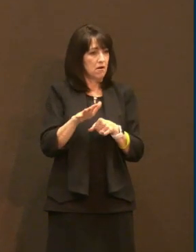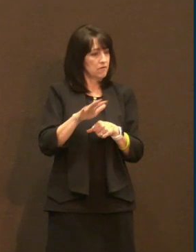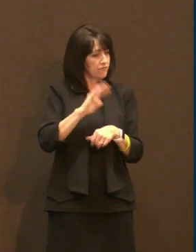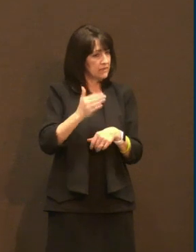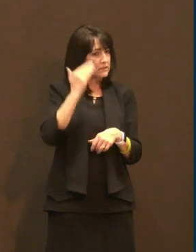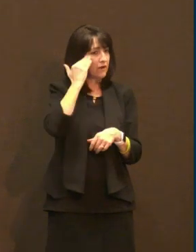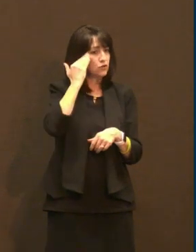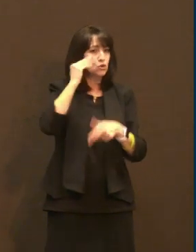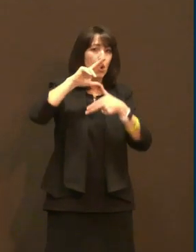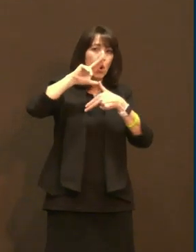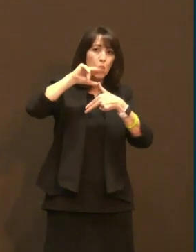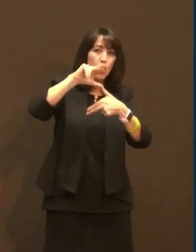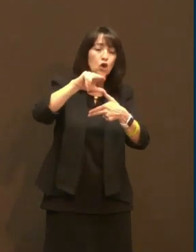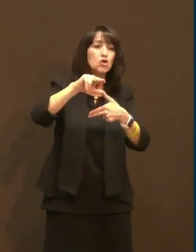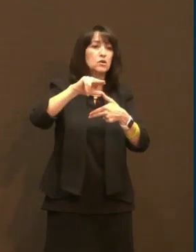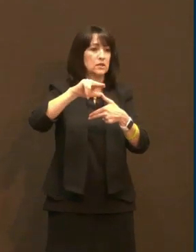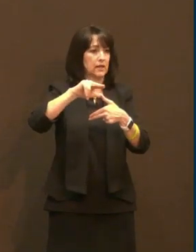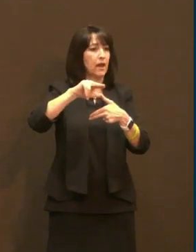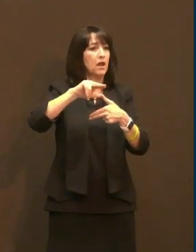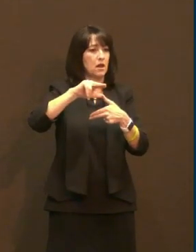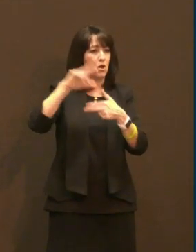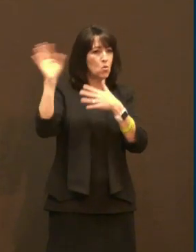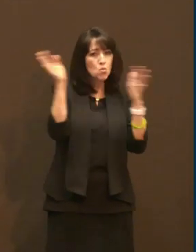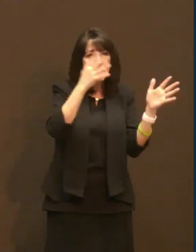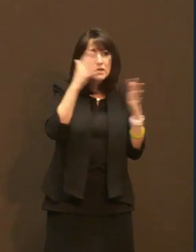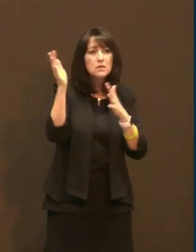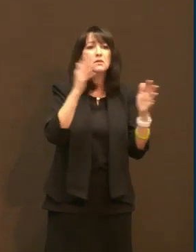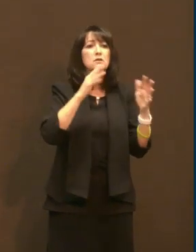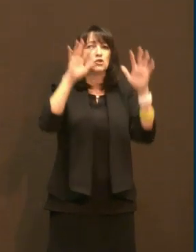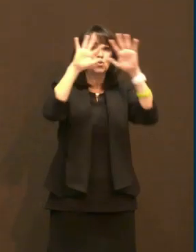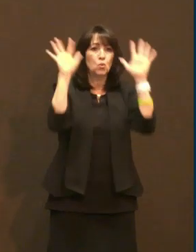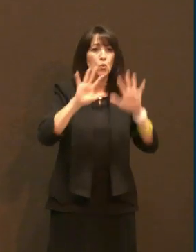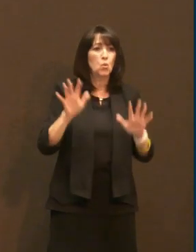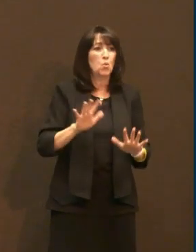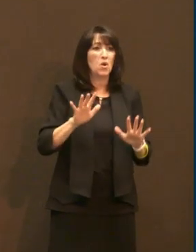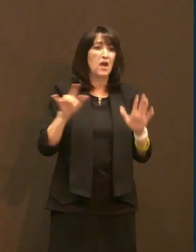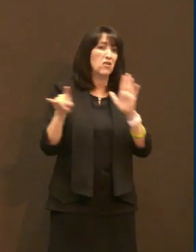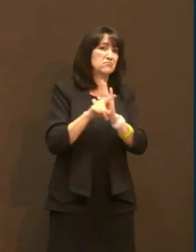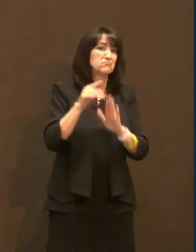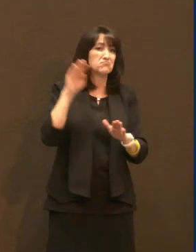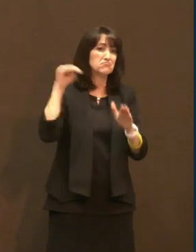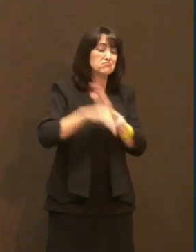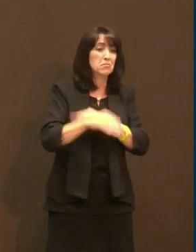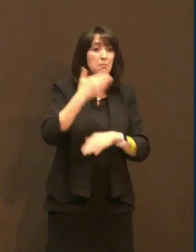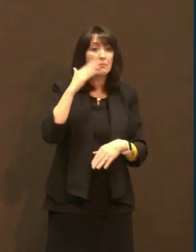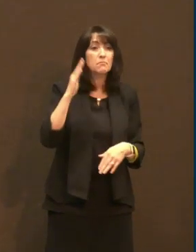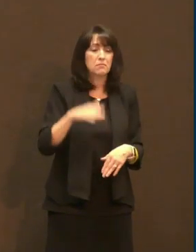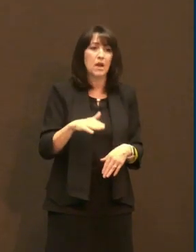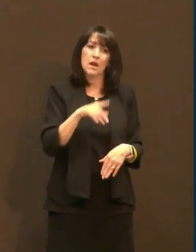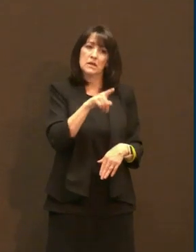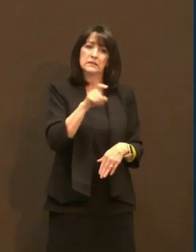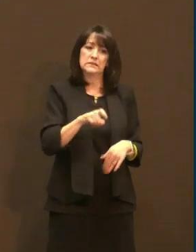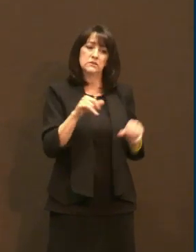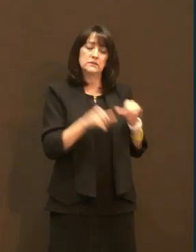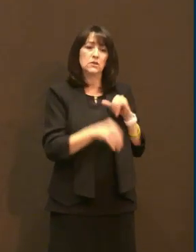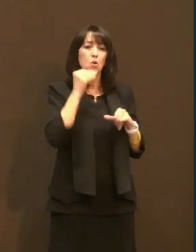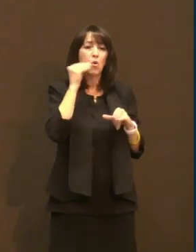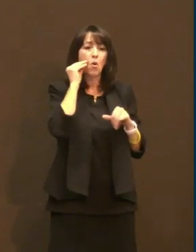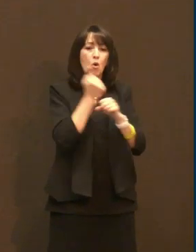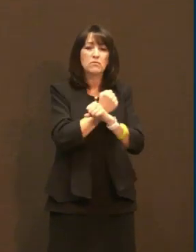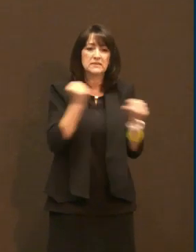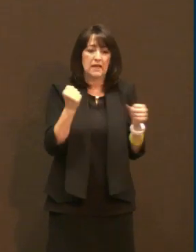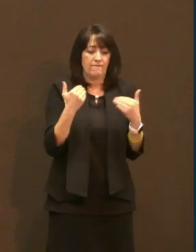to better prepare yourself for if a natural disaster strikes. And then what we've really been pushing the last